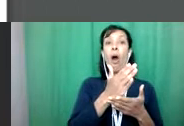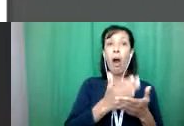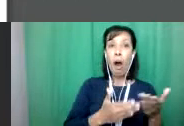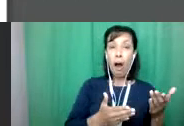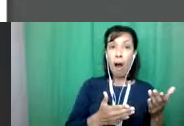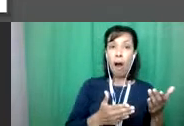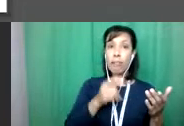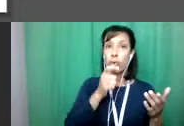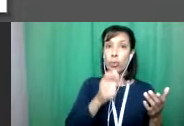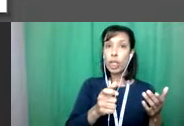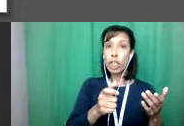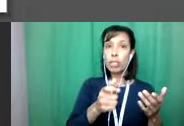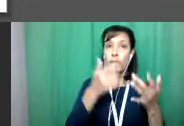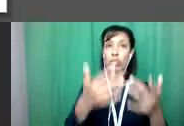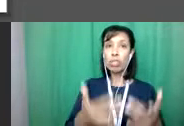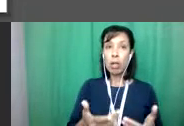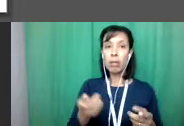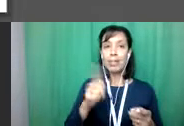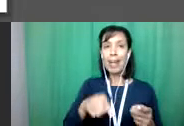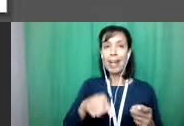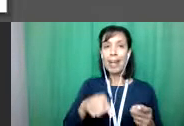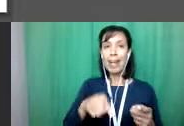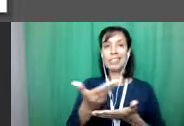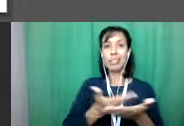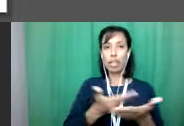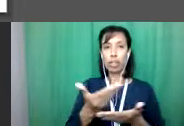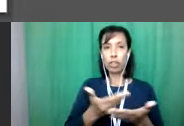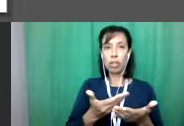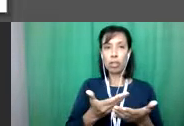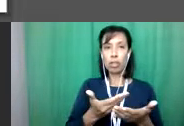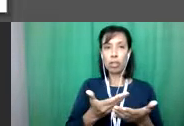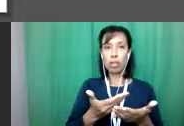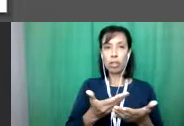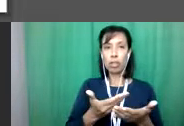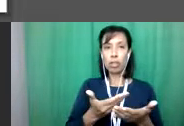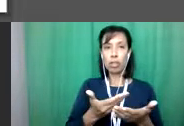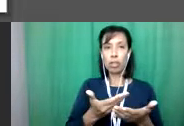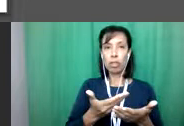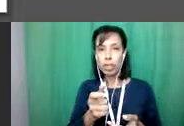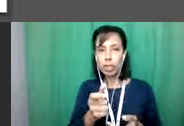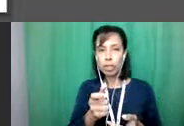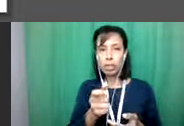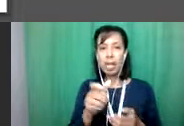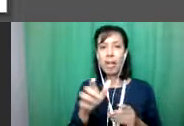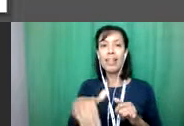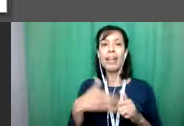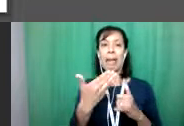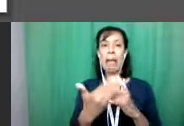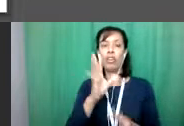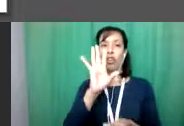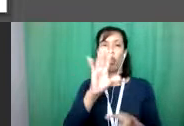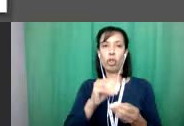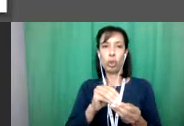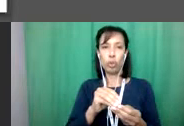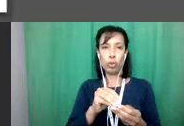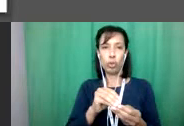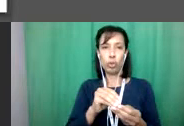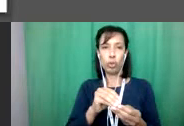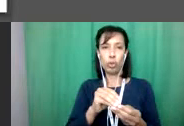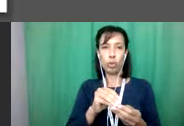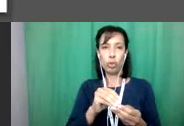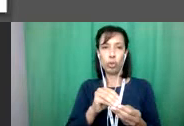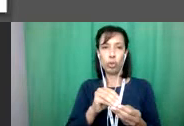with a conclusion of about 500 words. As with all of your assignments, references are not